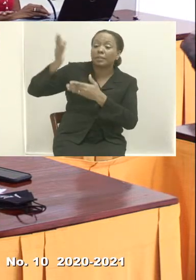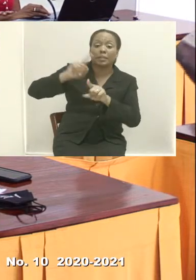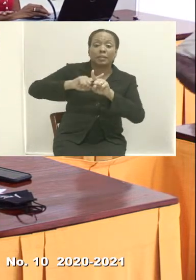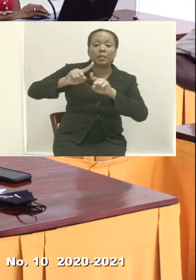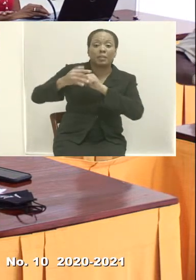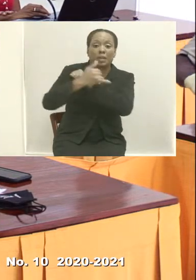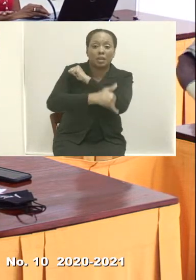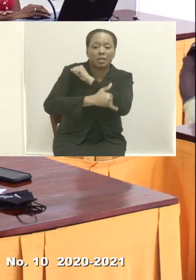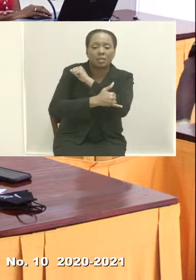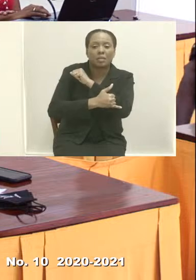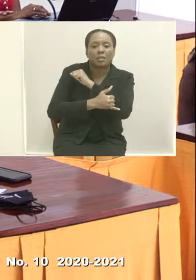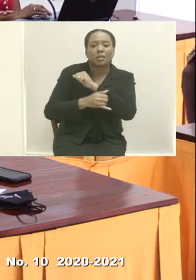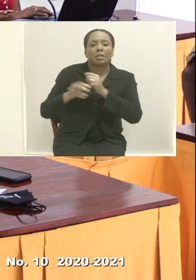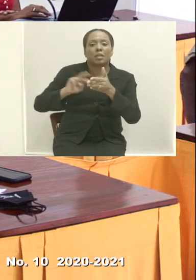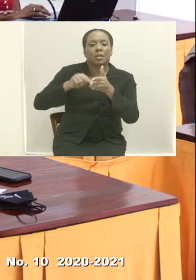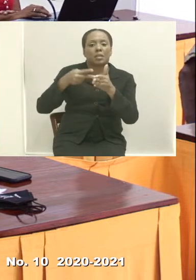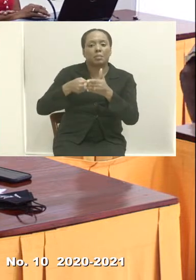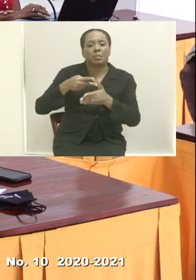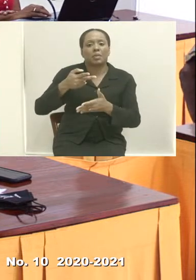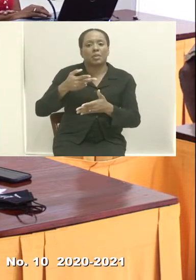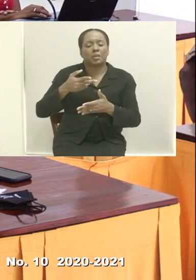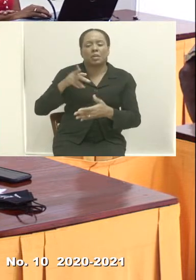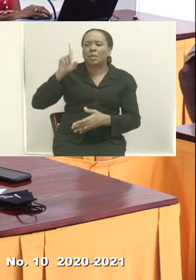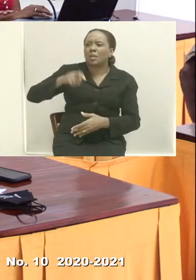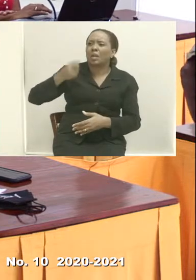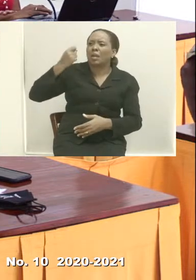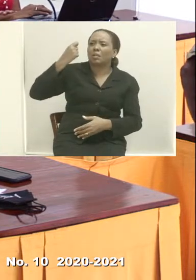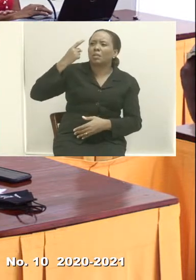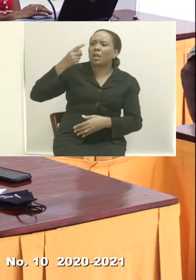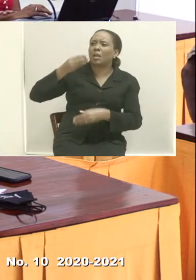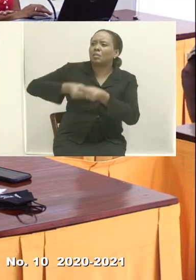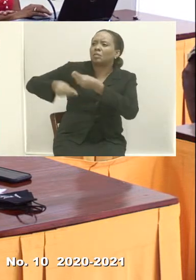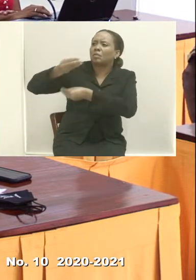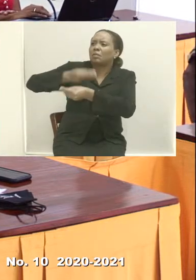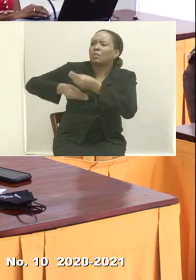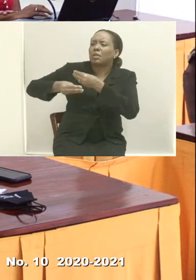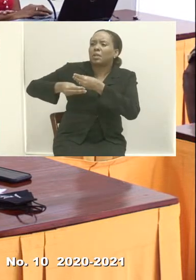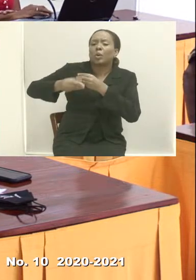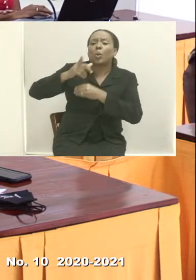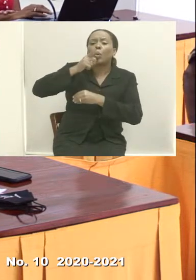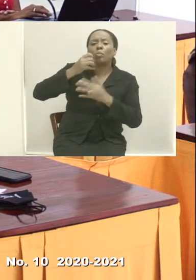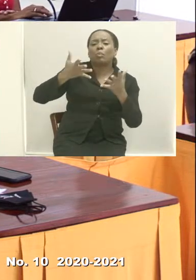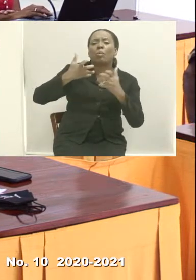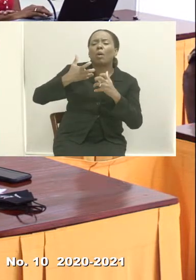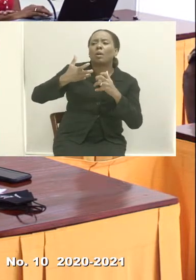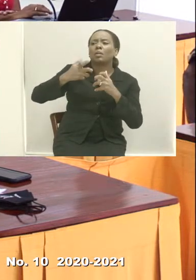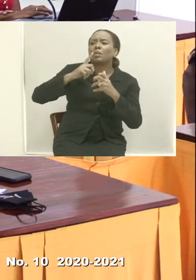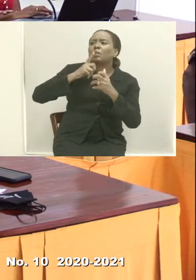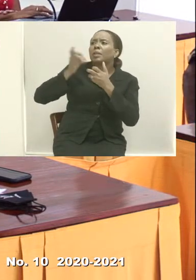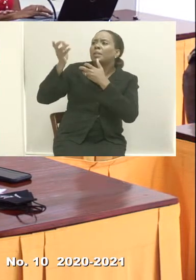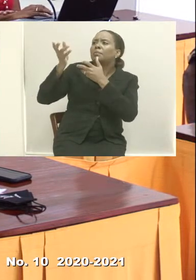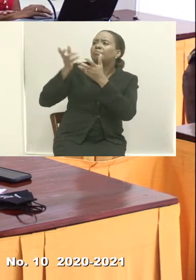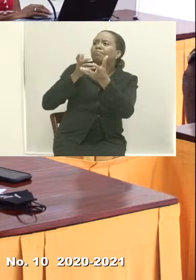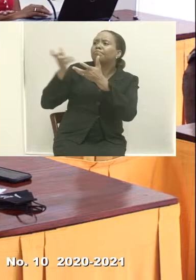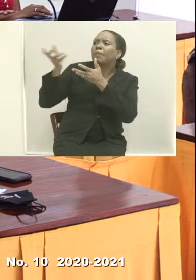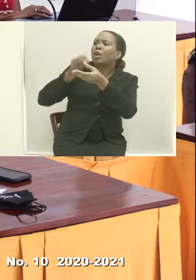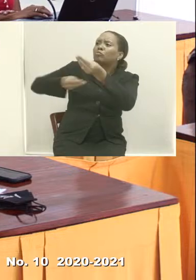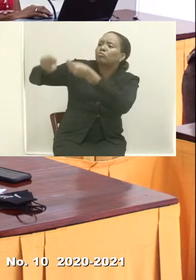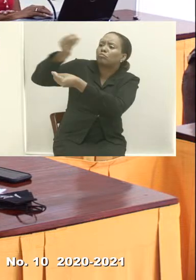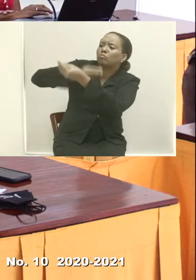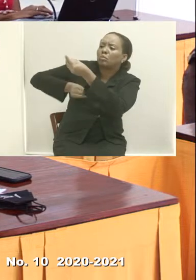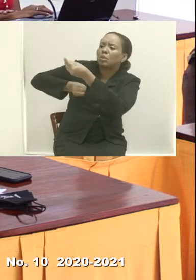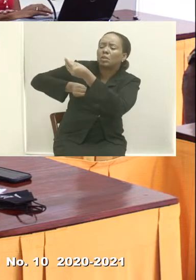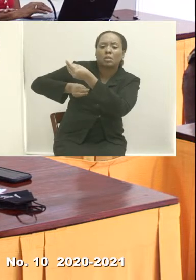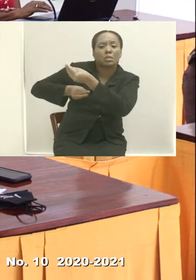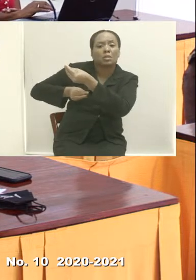trade erected by host countries whose markets we wish to penetrate. So in simple language, ma'am, if you